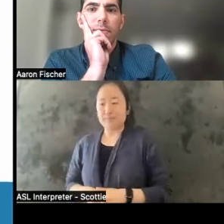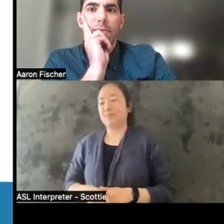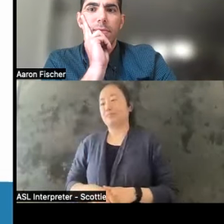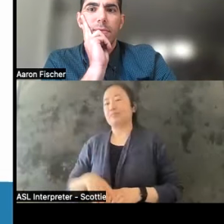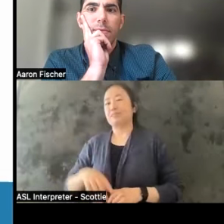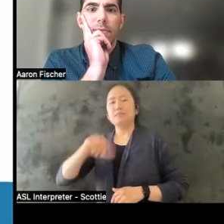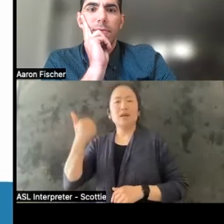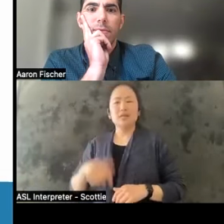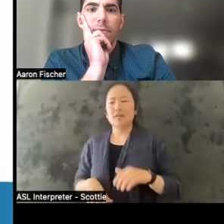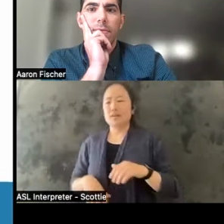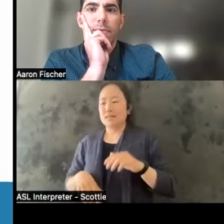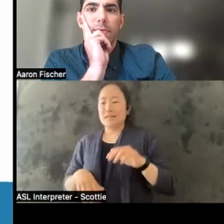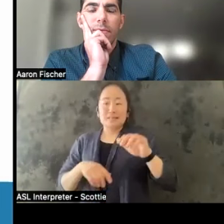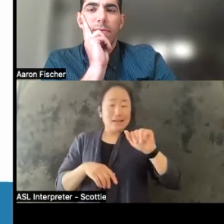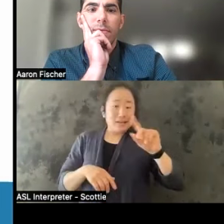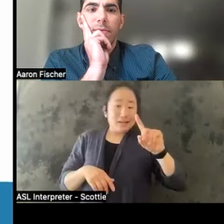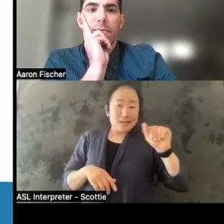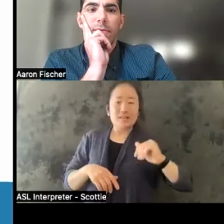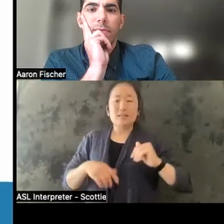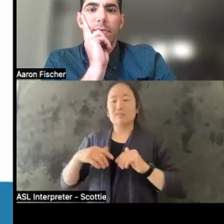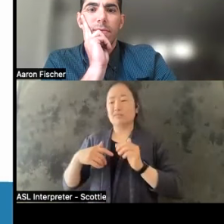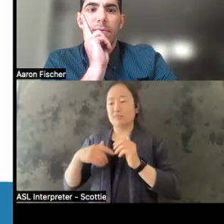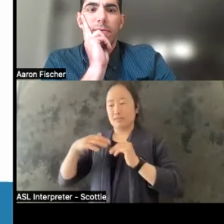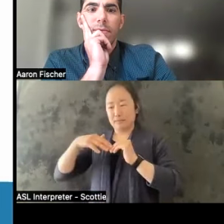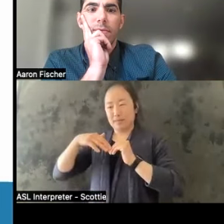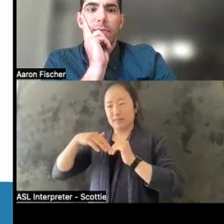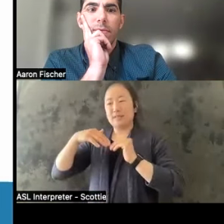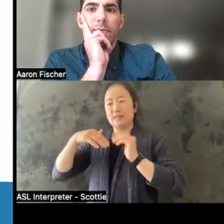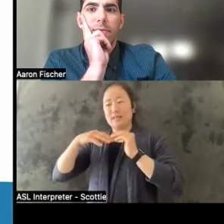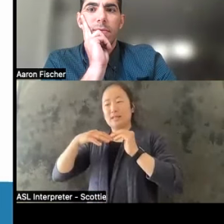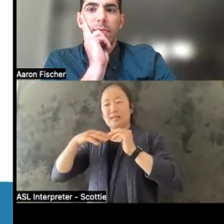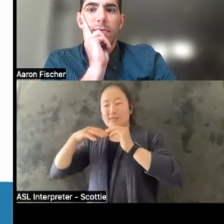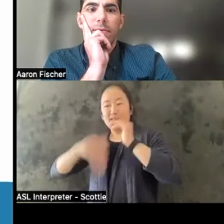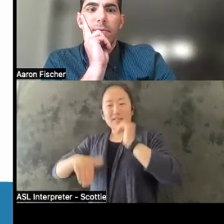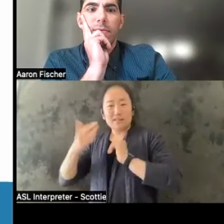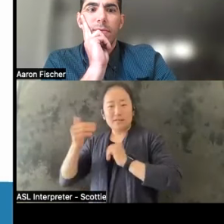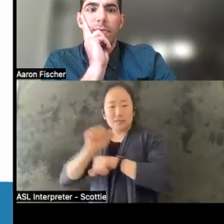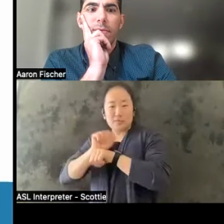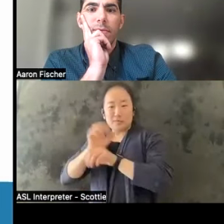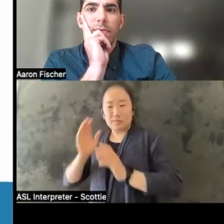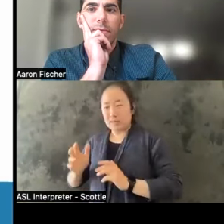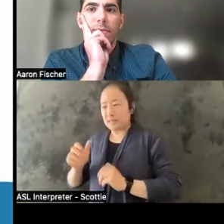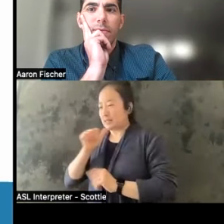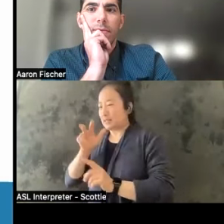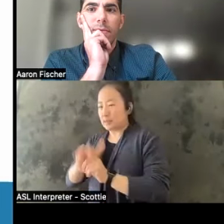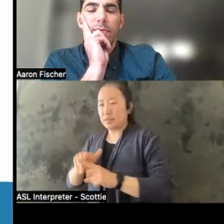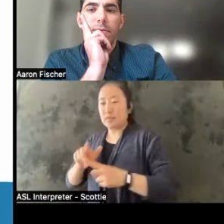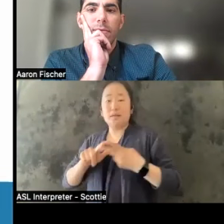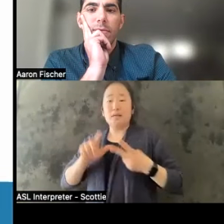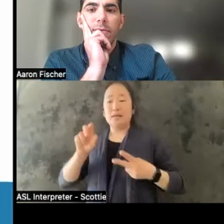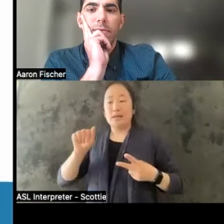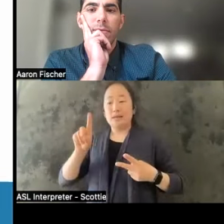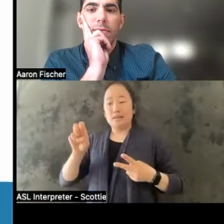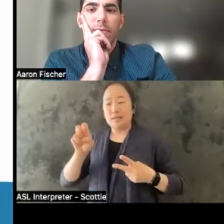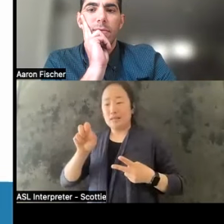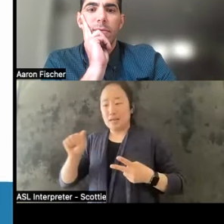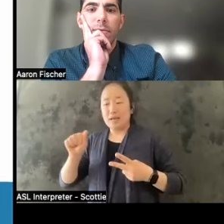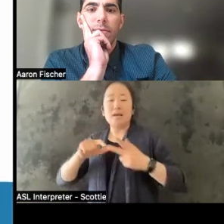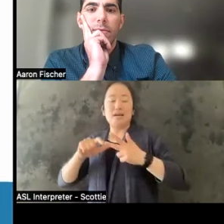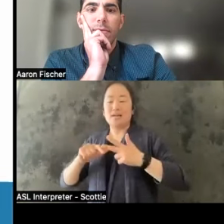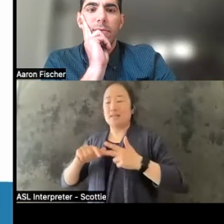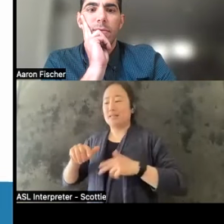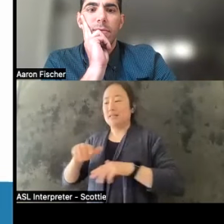or more employees under FMLA, 50 or more within 75 miles, and also some restrictions on how